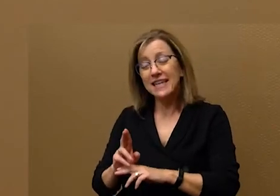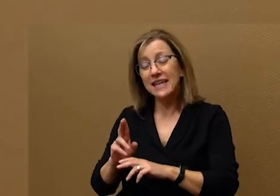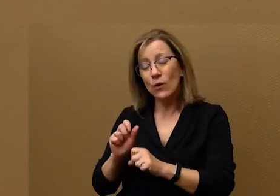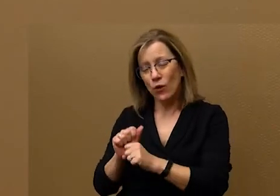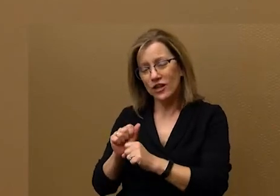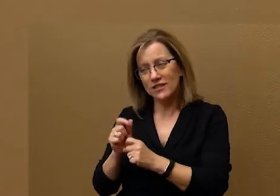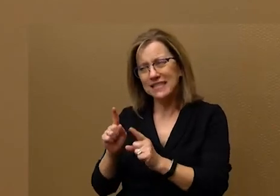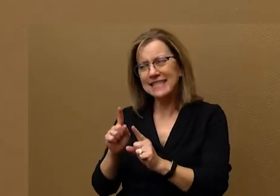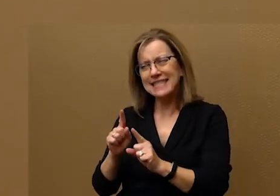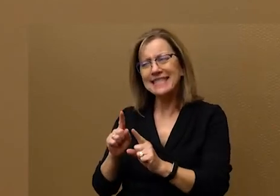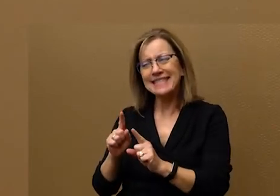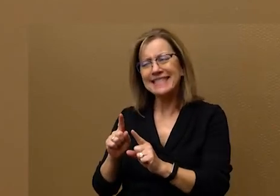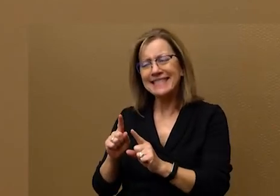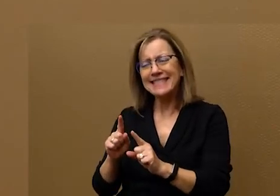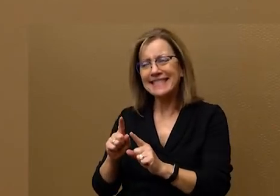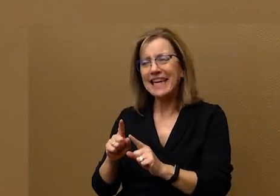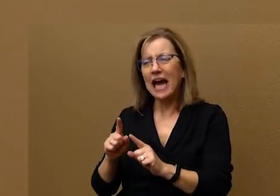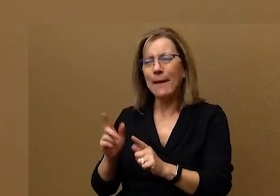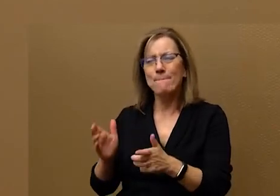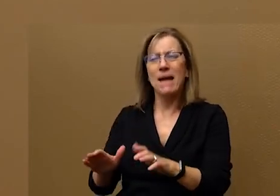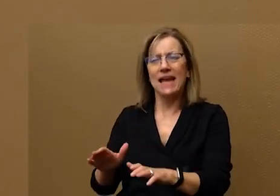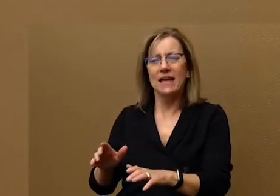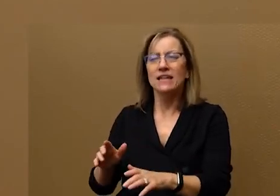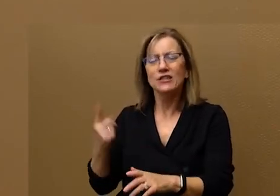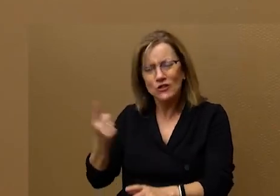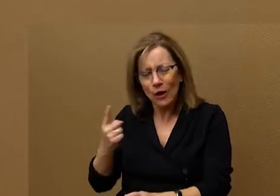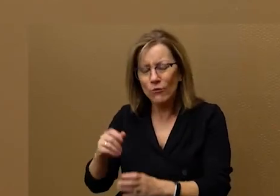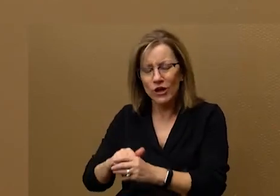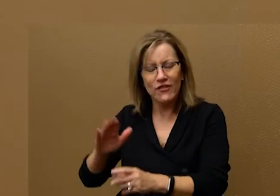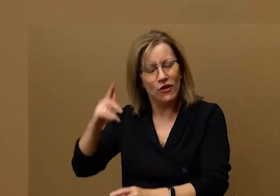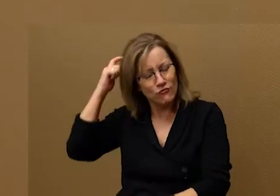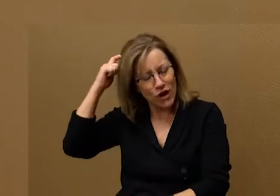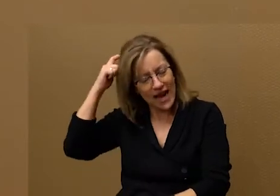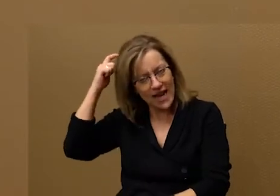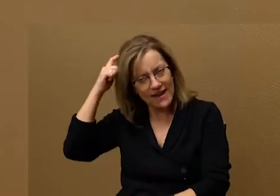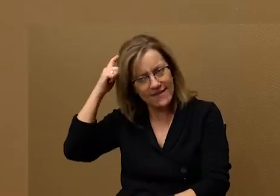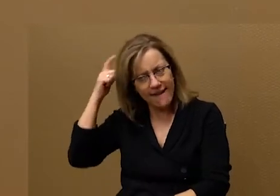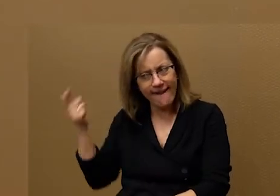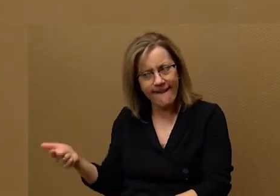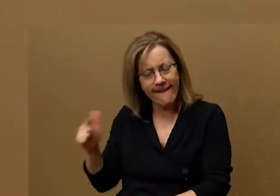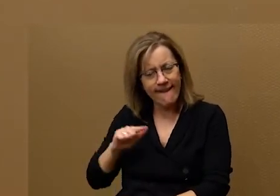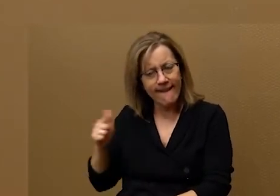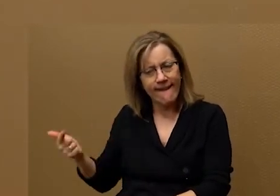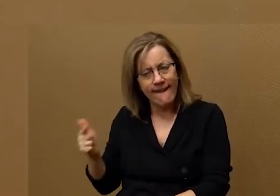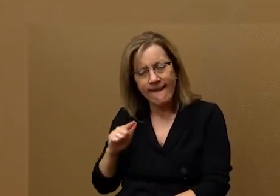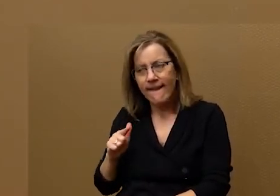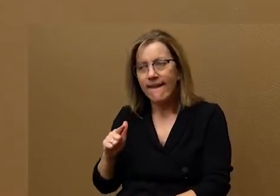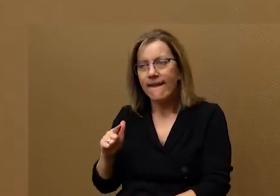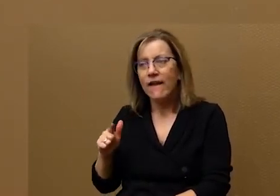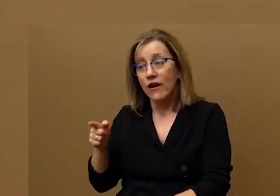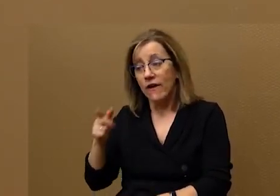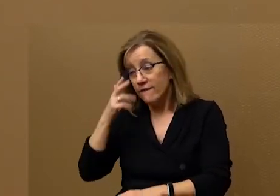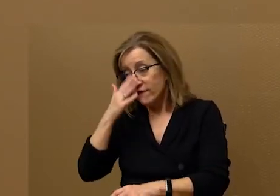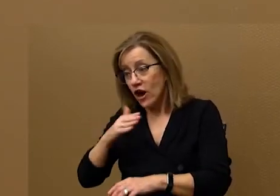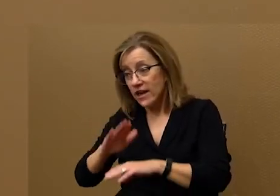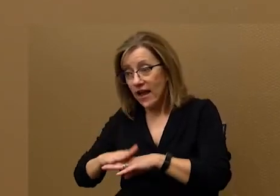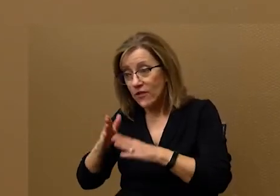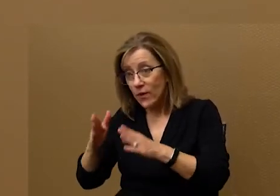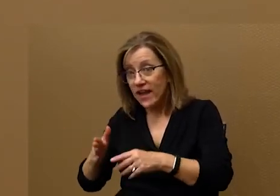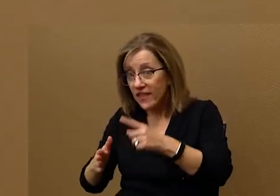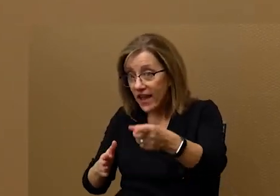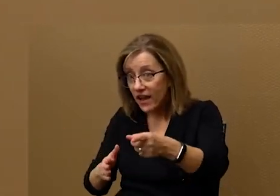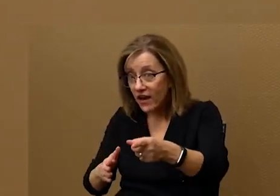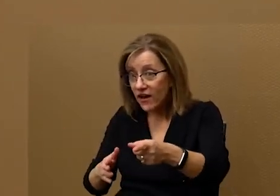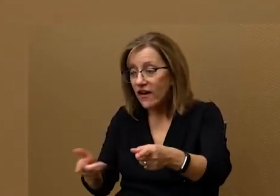it, that they've got this somewhere in their brain, taking turns. And then when they do that, and they come up